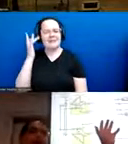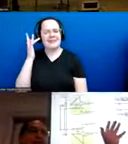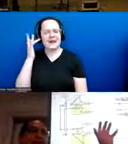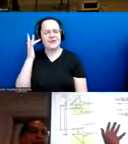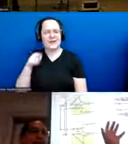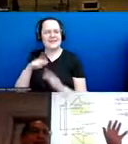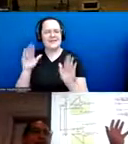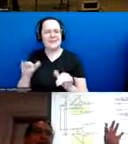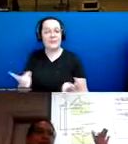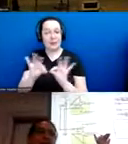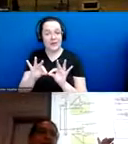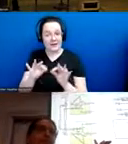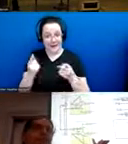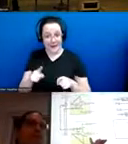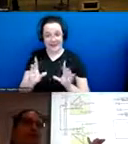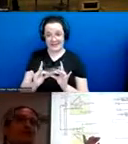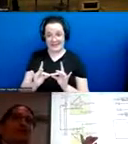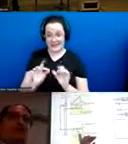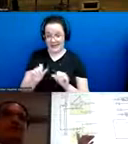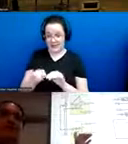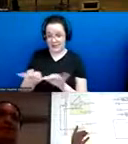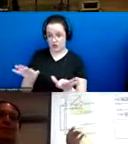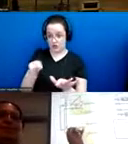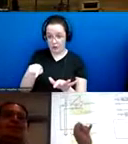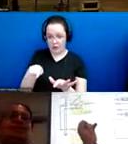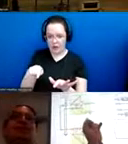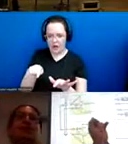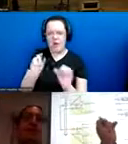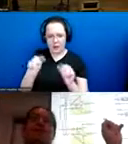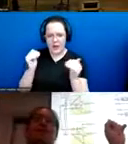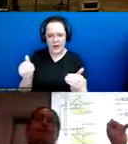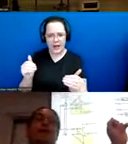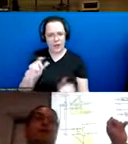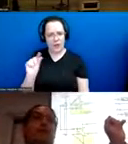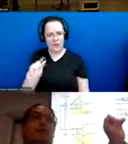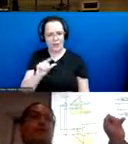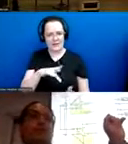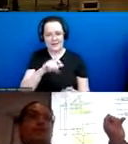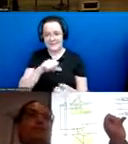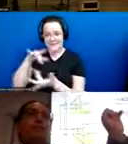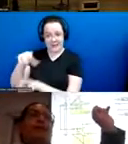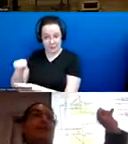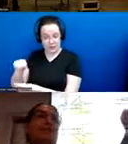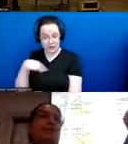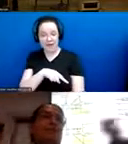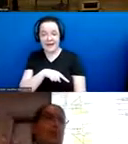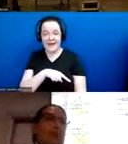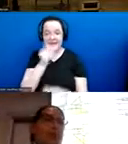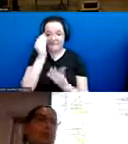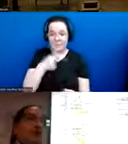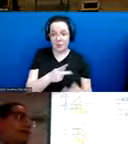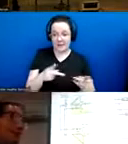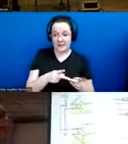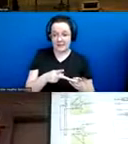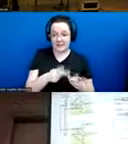this entanglement, right, you can perform this operation of quantum teleportation to move information from one place to the other